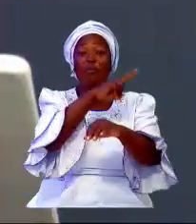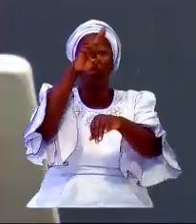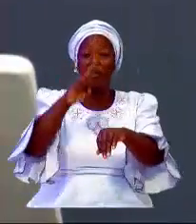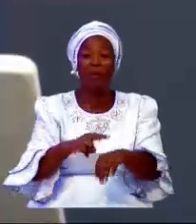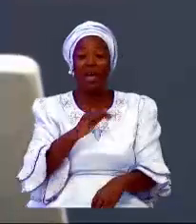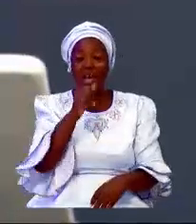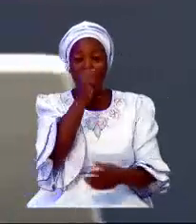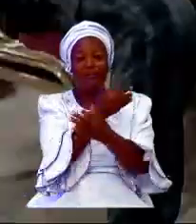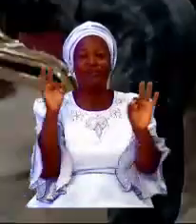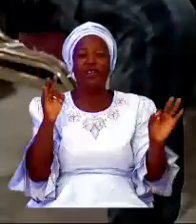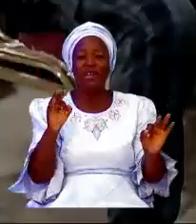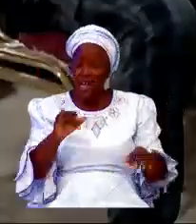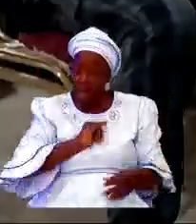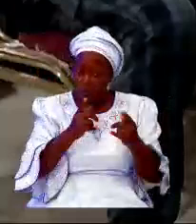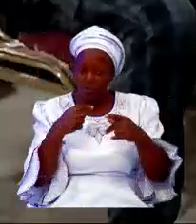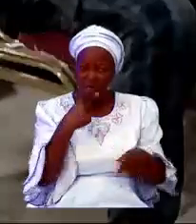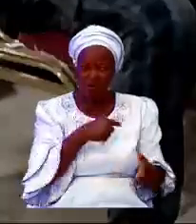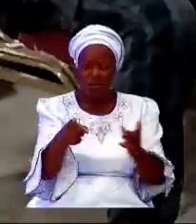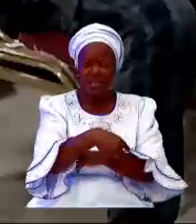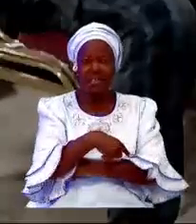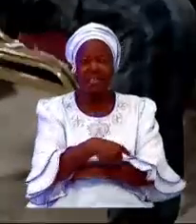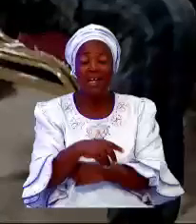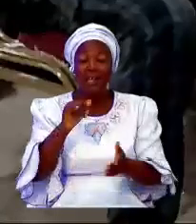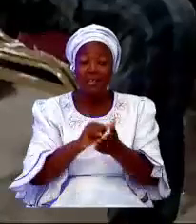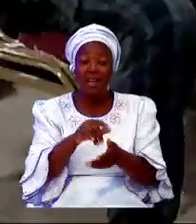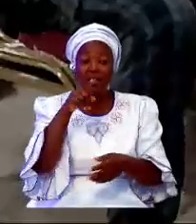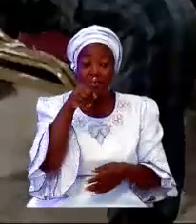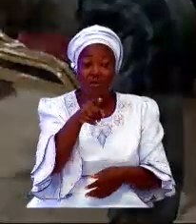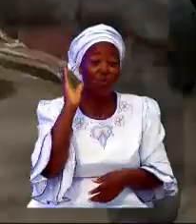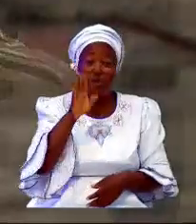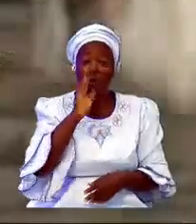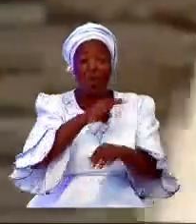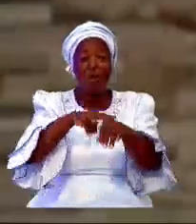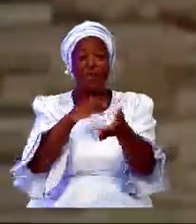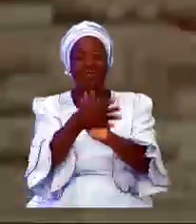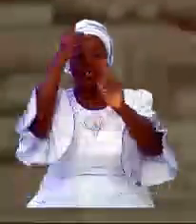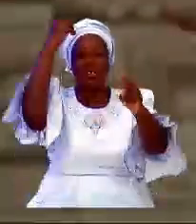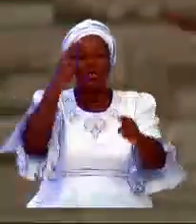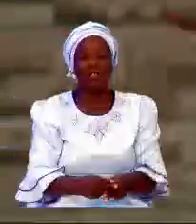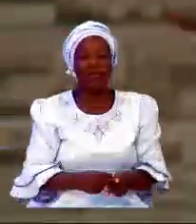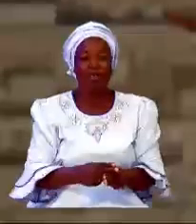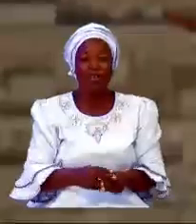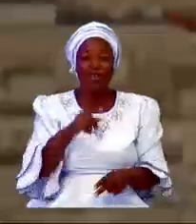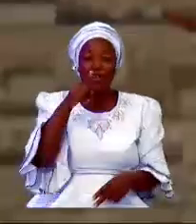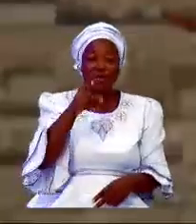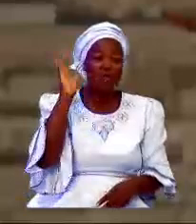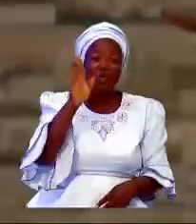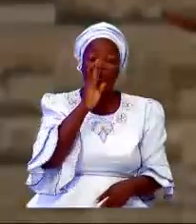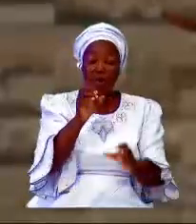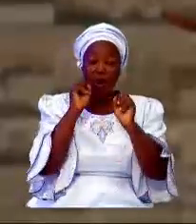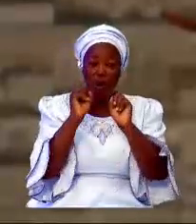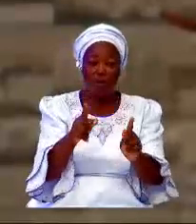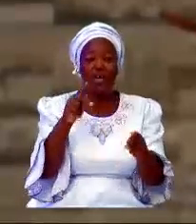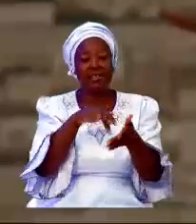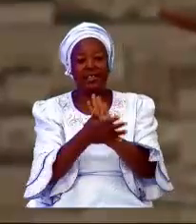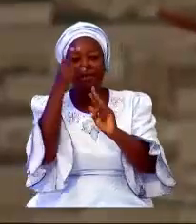And now I am normal. I want to tell you today, you are going to become